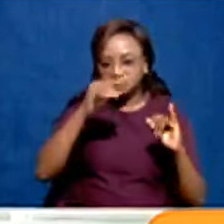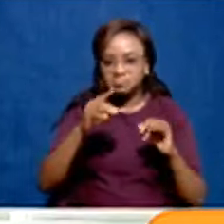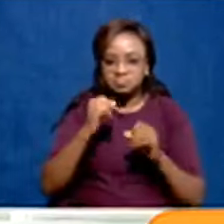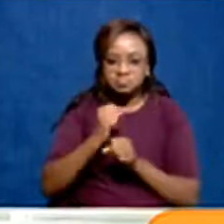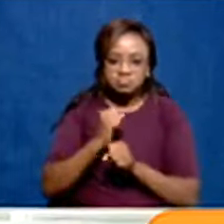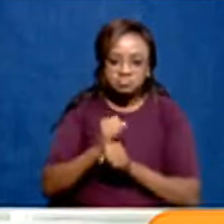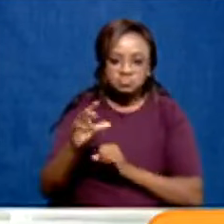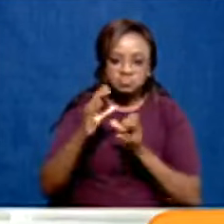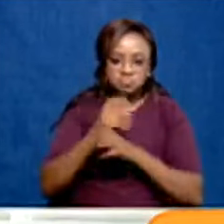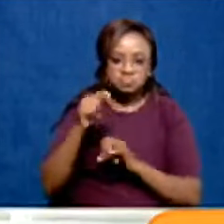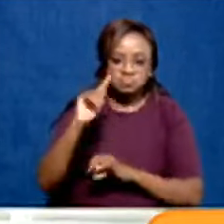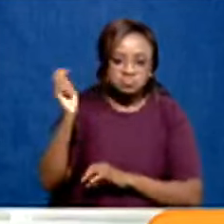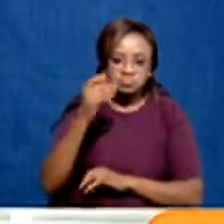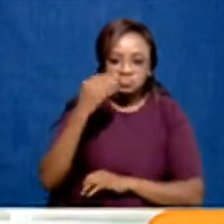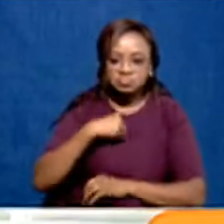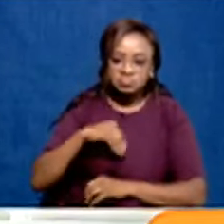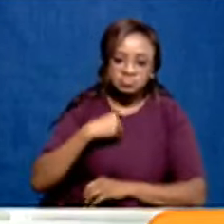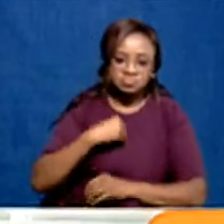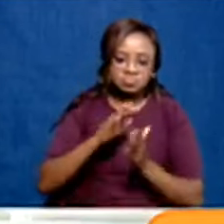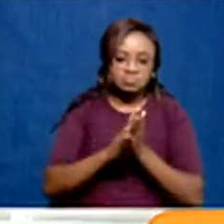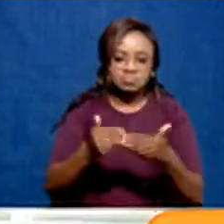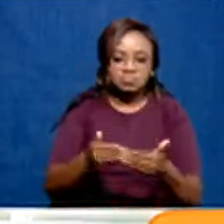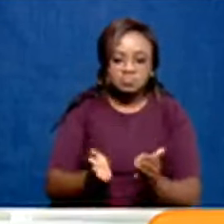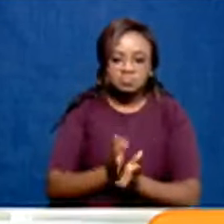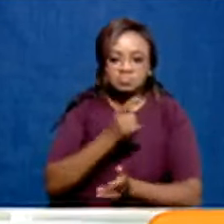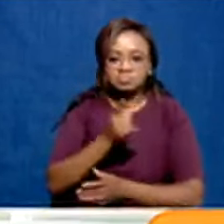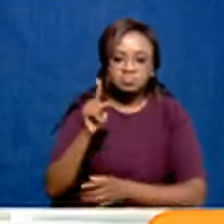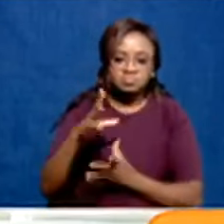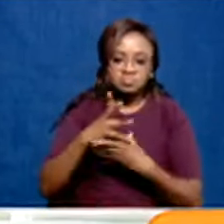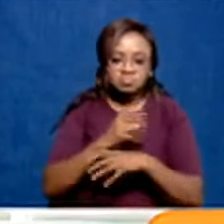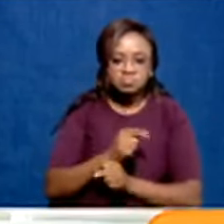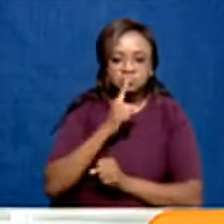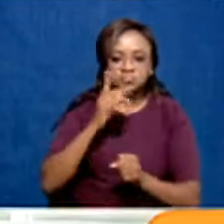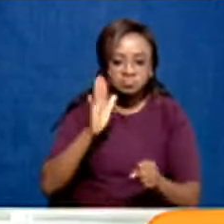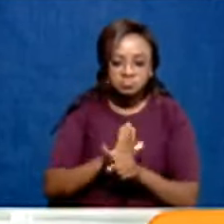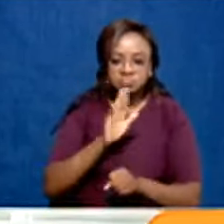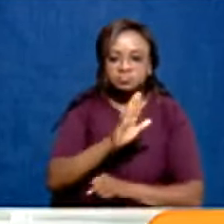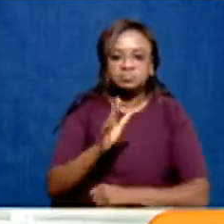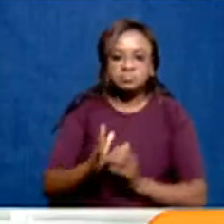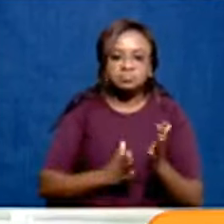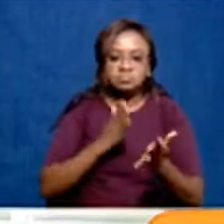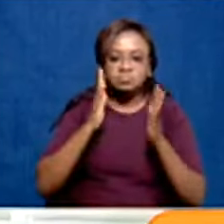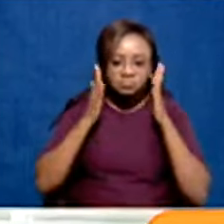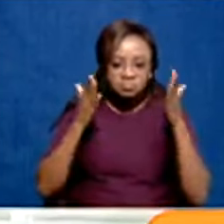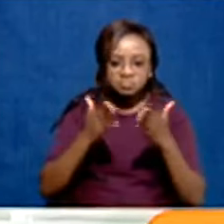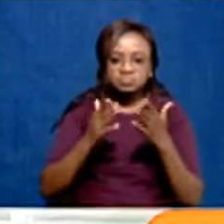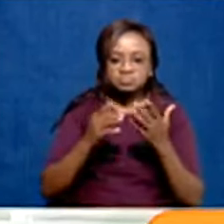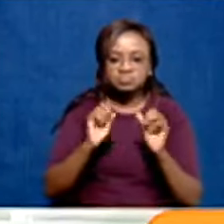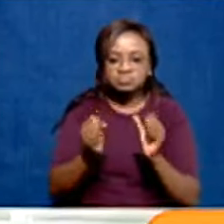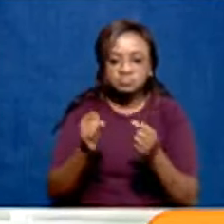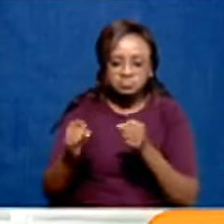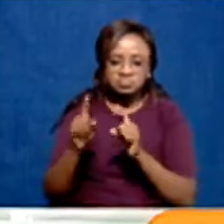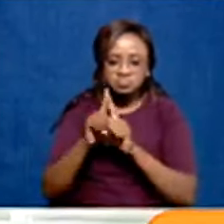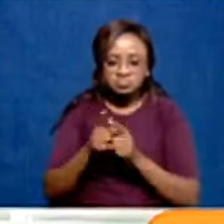of Kenya. While condoling with families affected by the tragedy, the association has reaffirmed its commitment to safety and compliance of